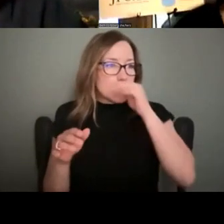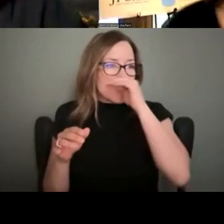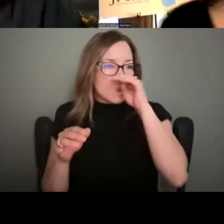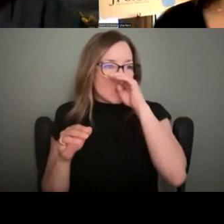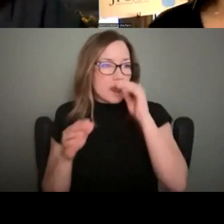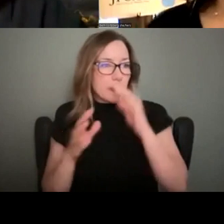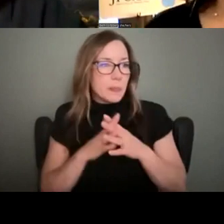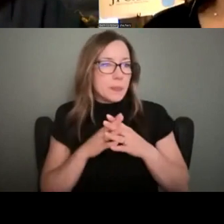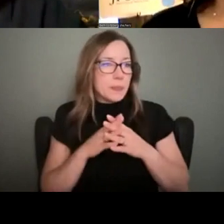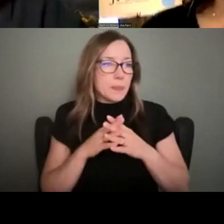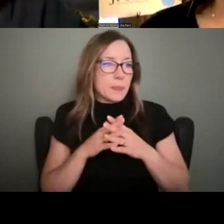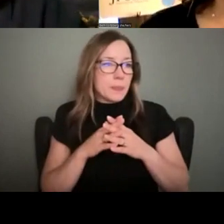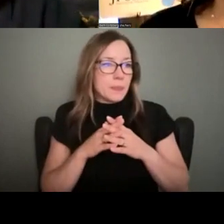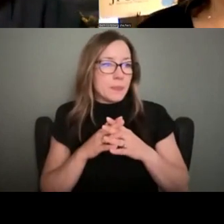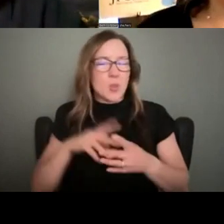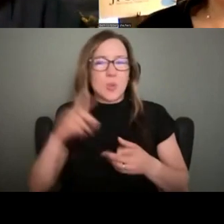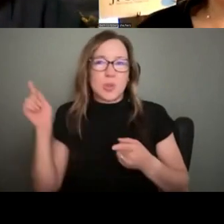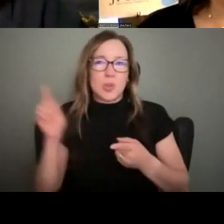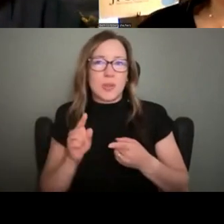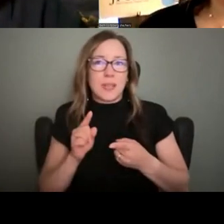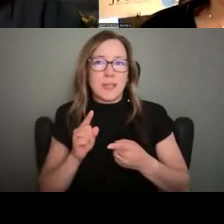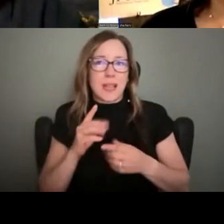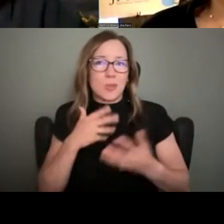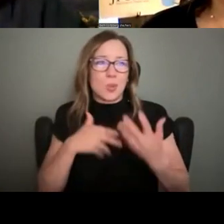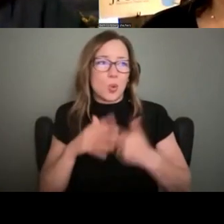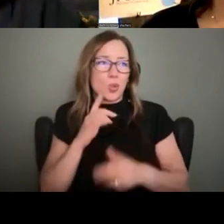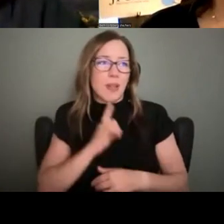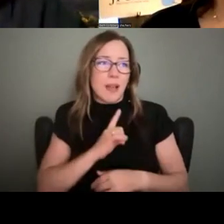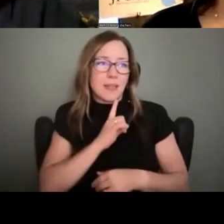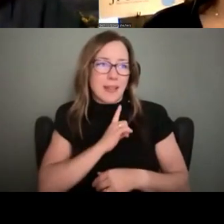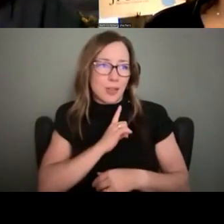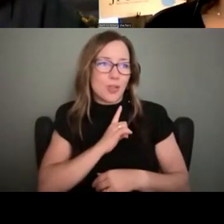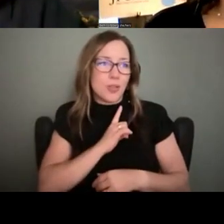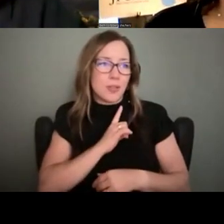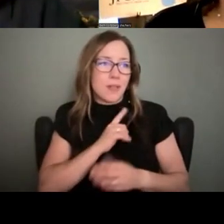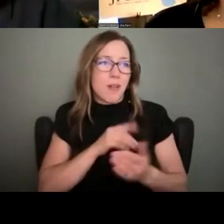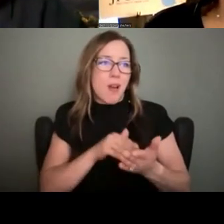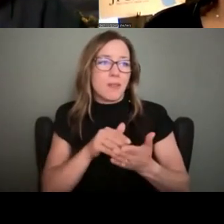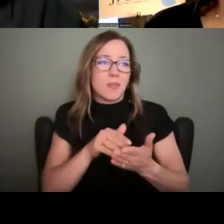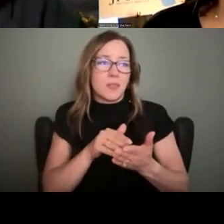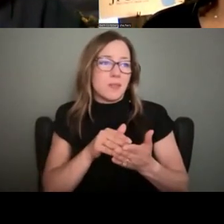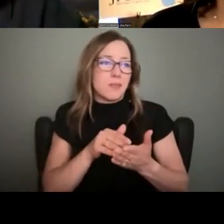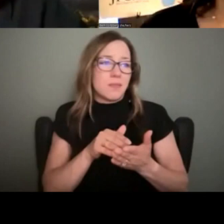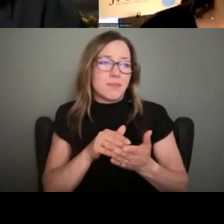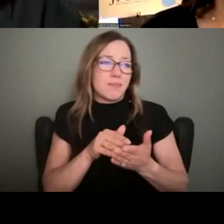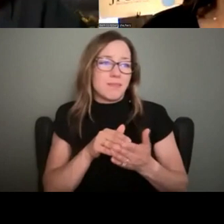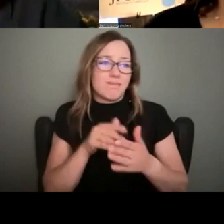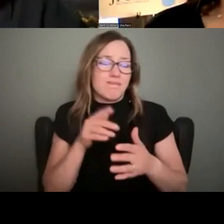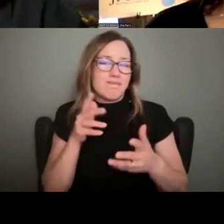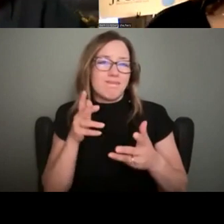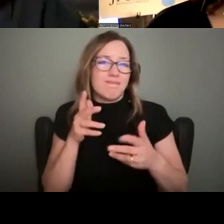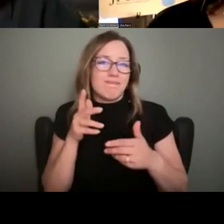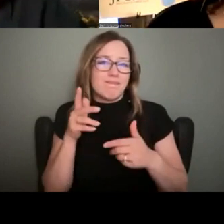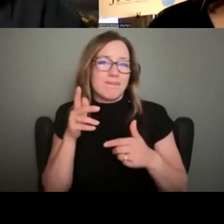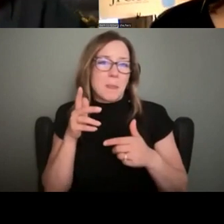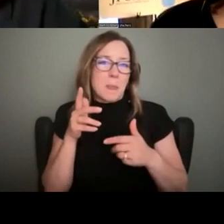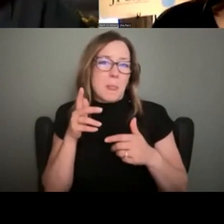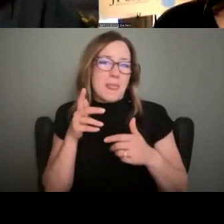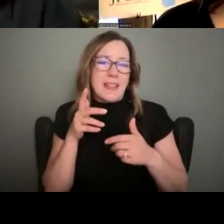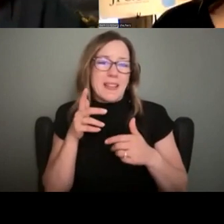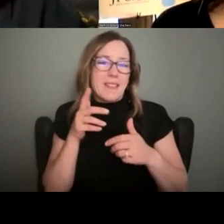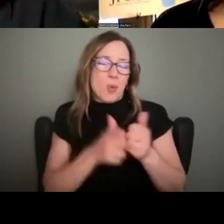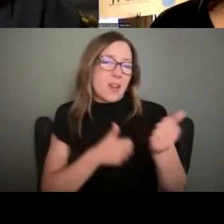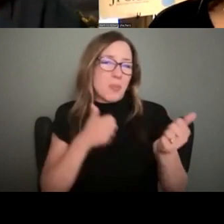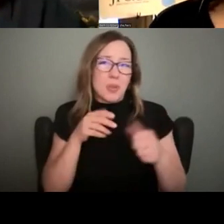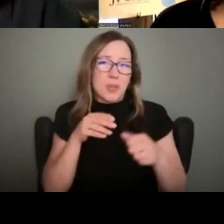to decrease that social isolation that is so often an avoidable side effect of dementia. No